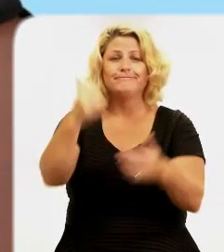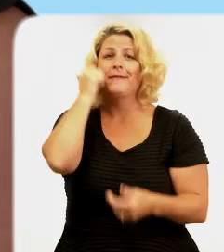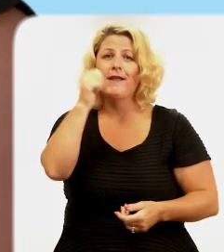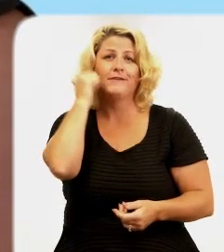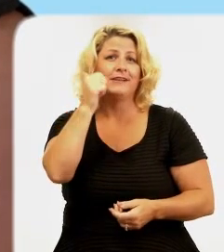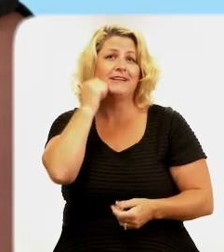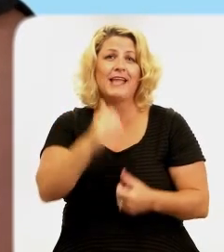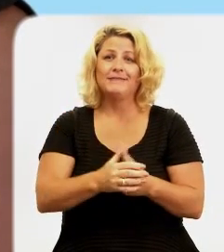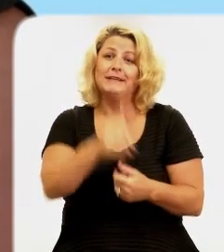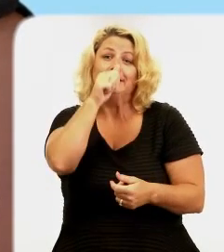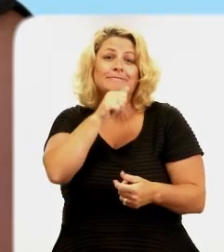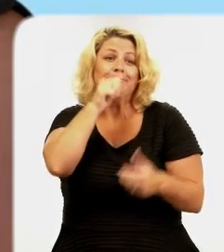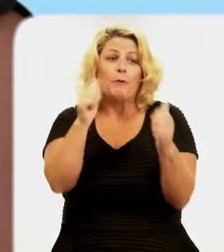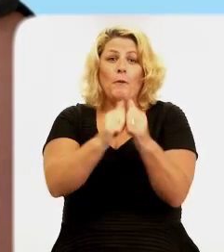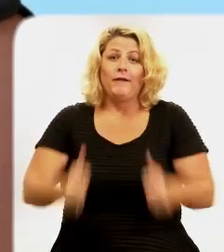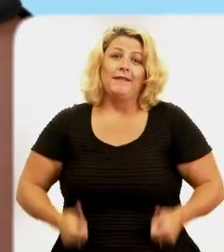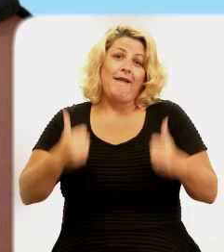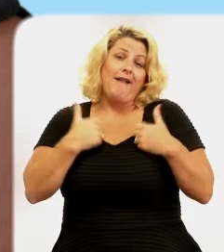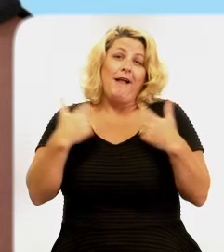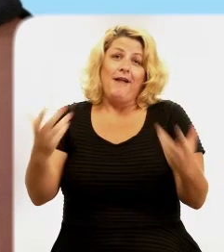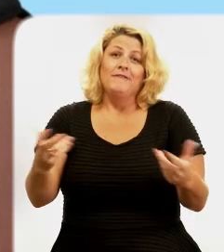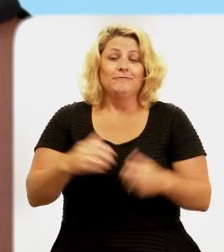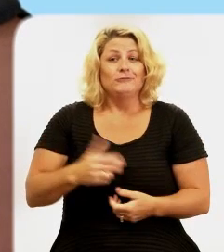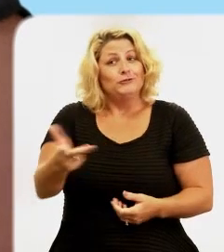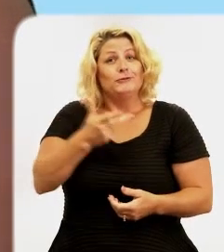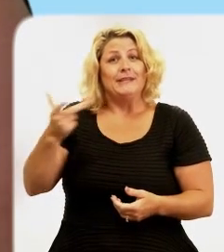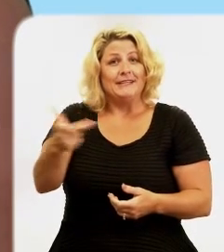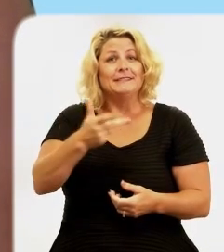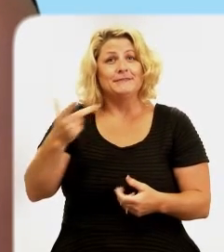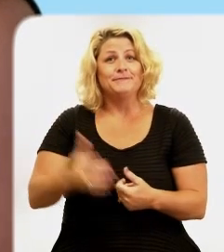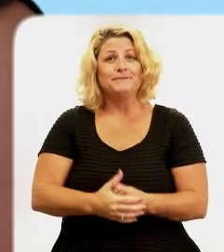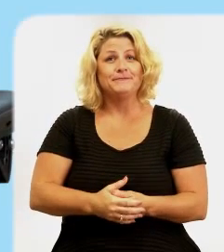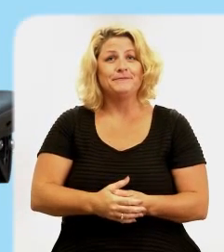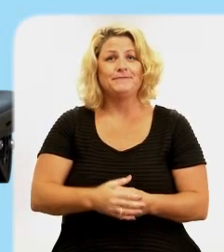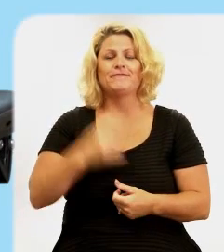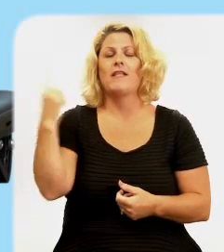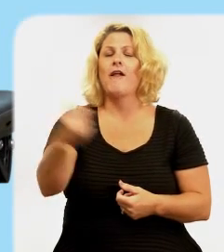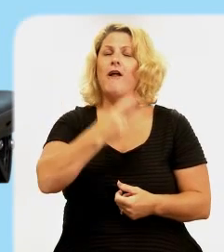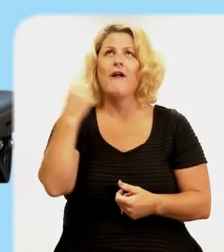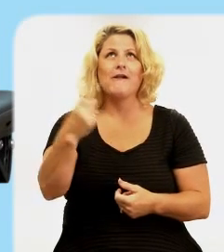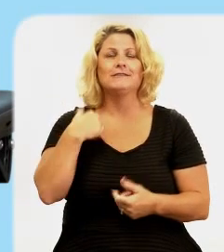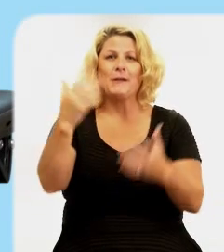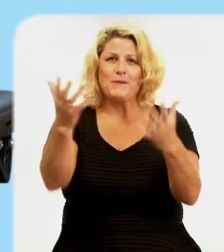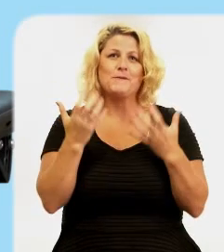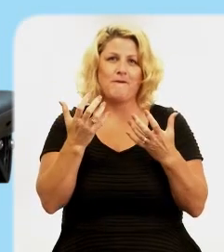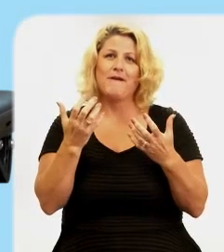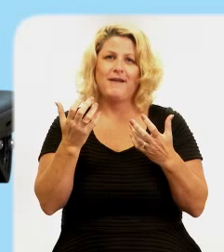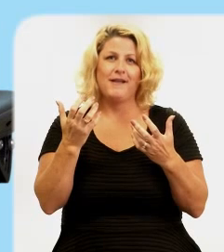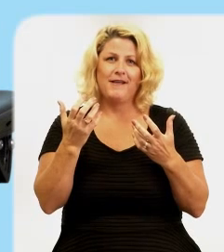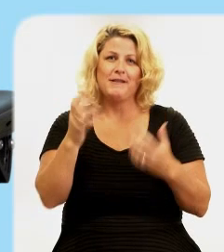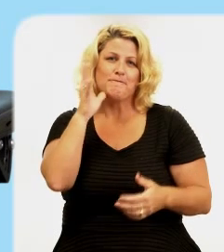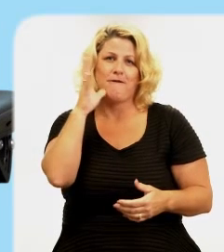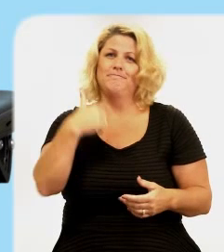and deal with everyday life, and it's just us. I've always wanted to